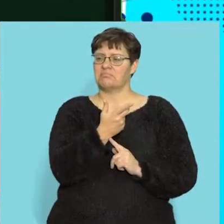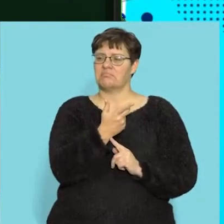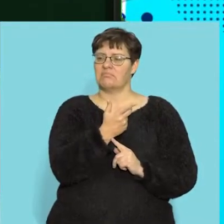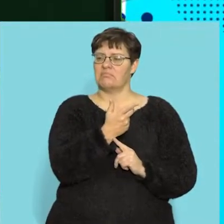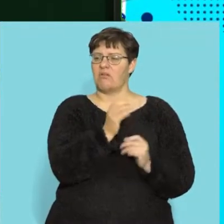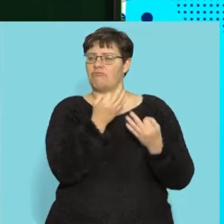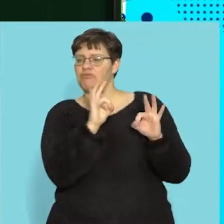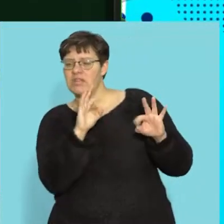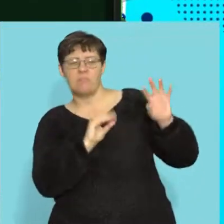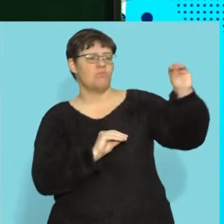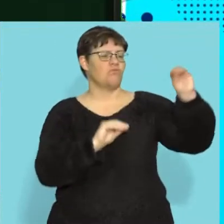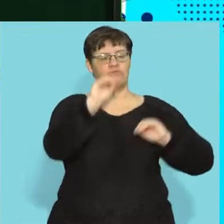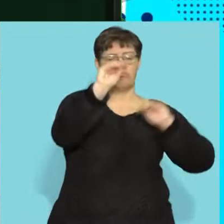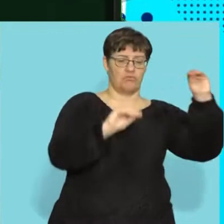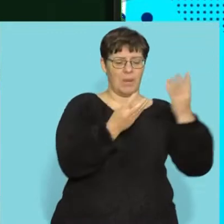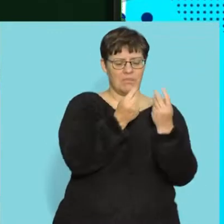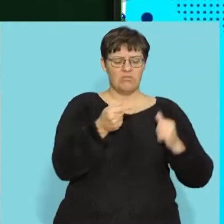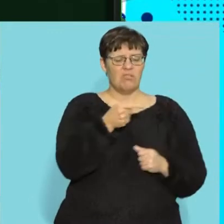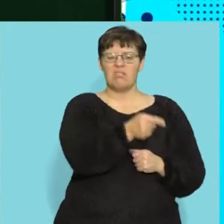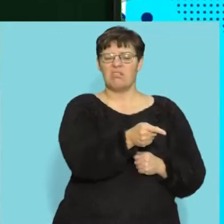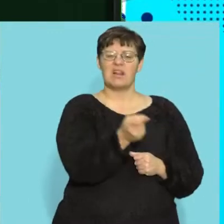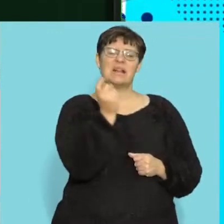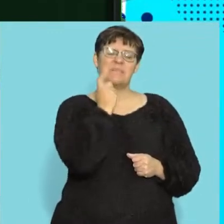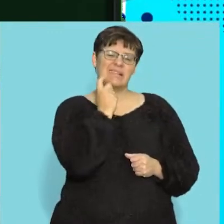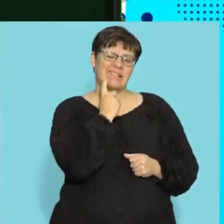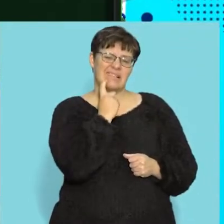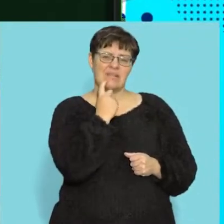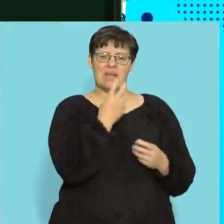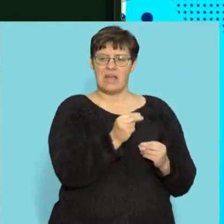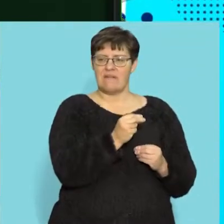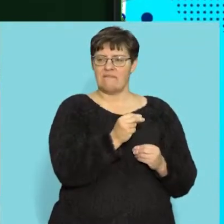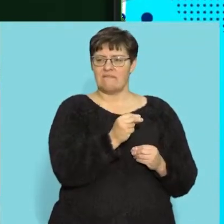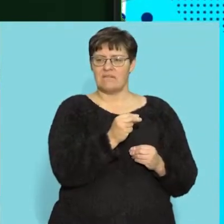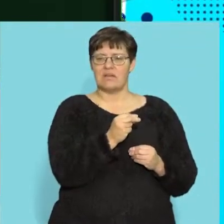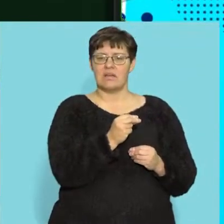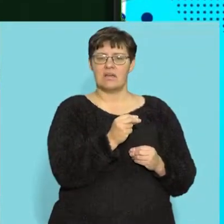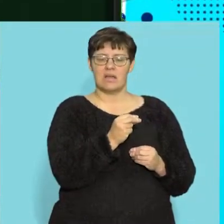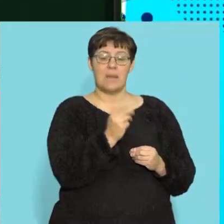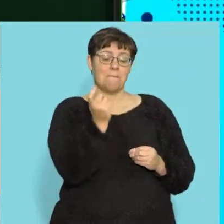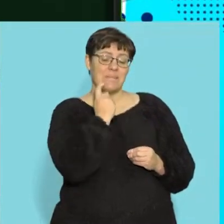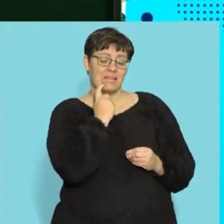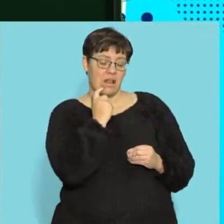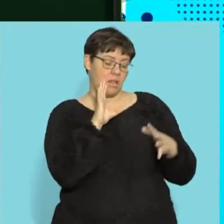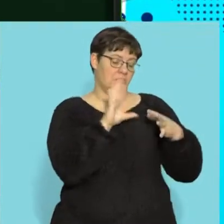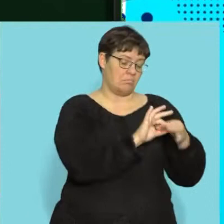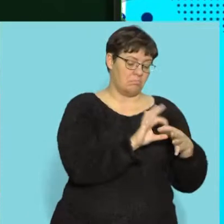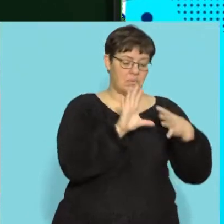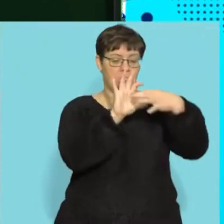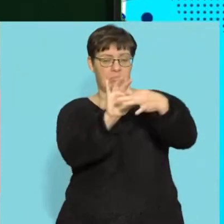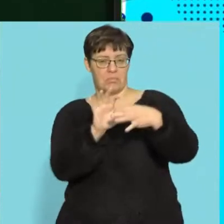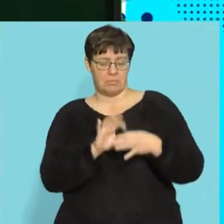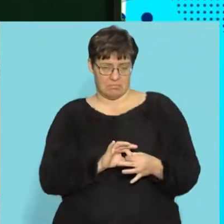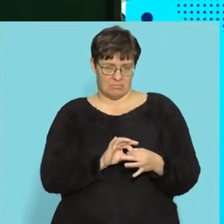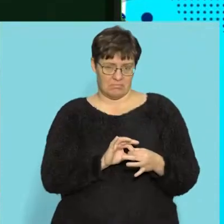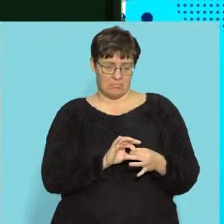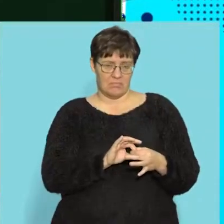a material that is a metal, we've got this metallic bonding that occurs between adjacent atoms,